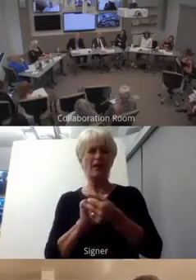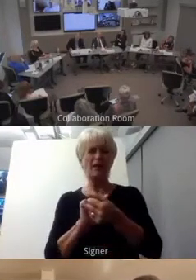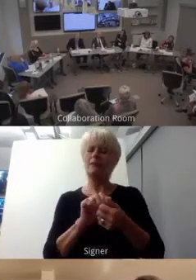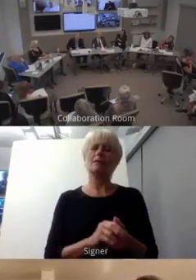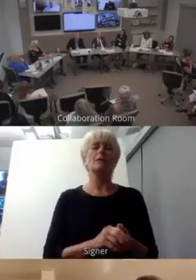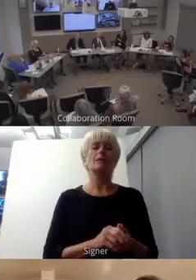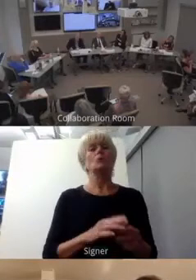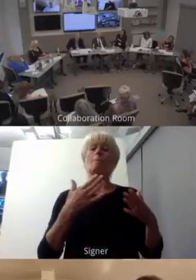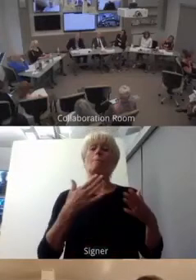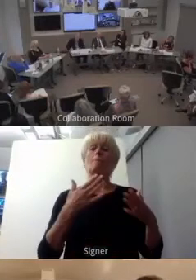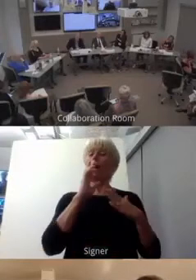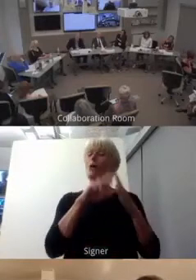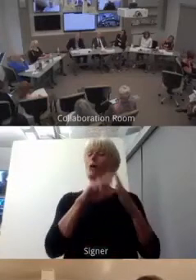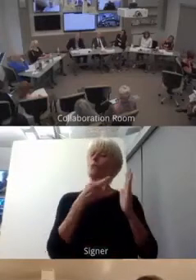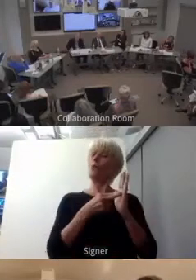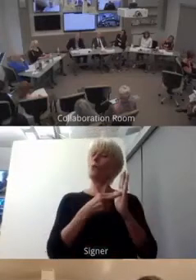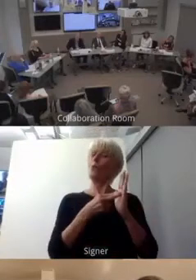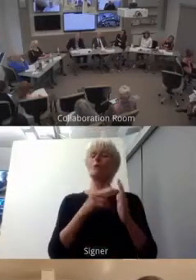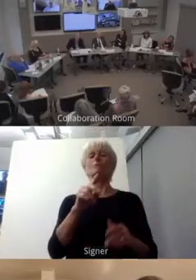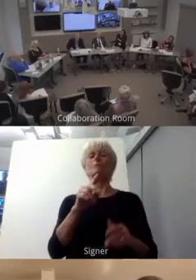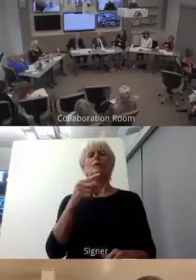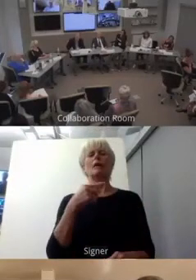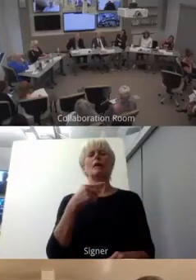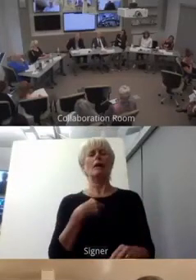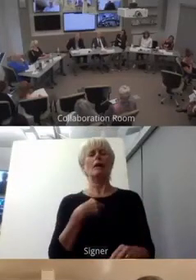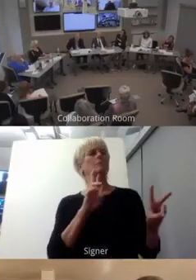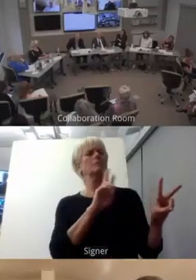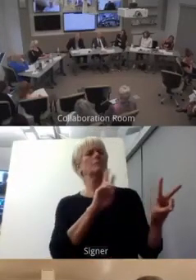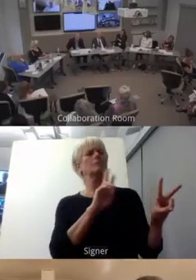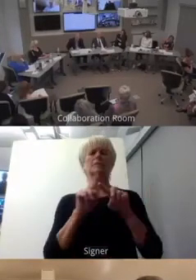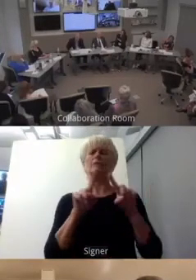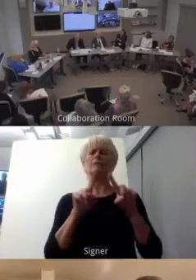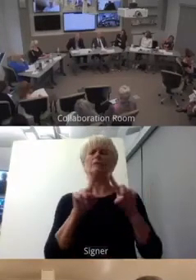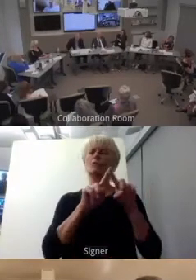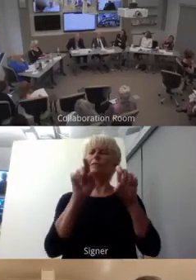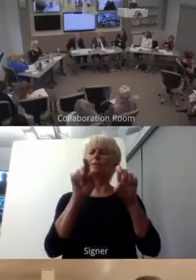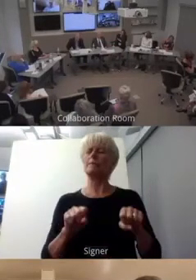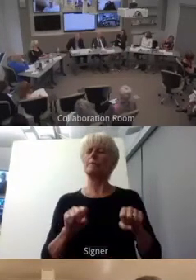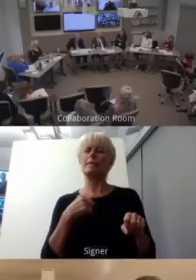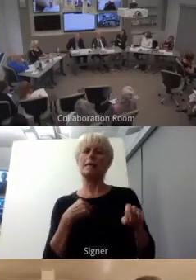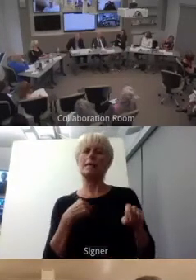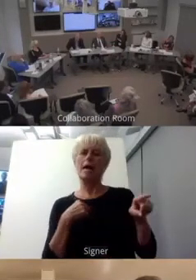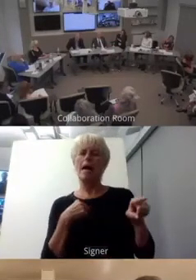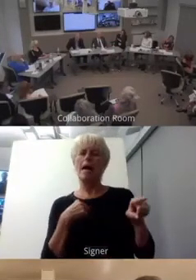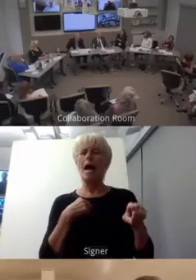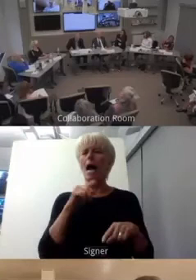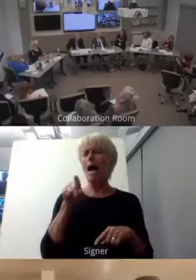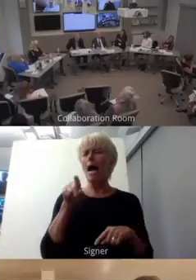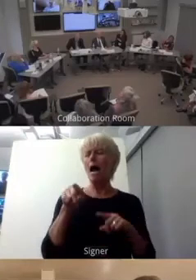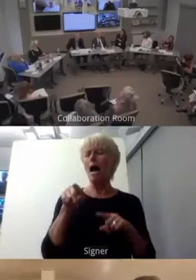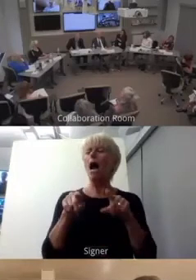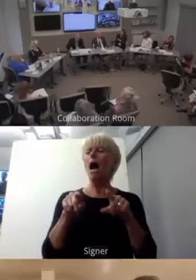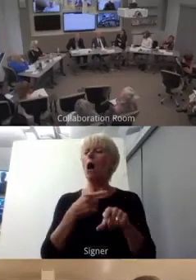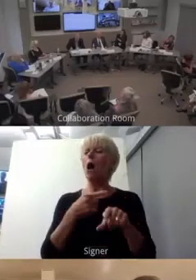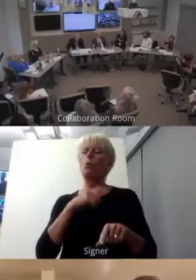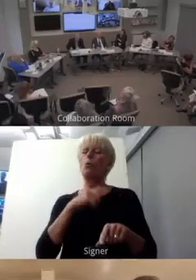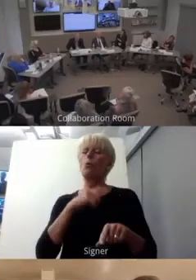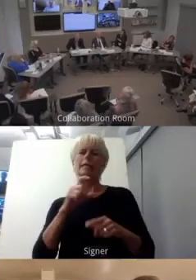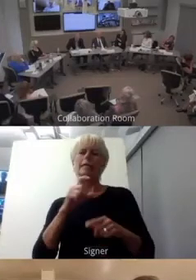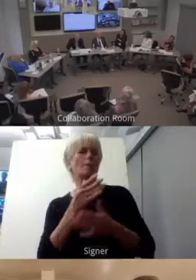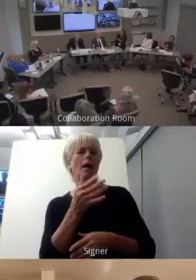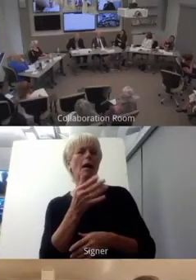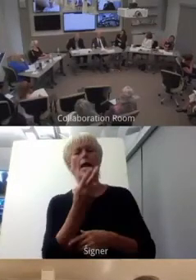of the system and say, oh, so we need to buy an HR system that people can use to clock